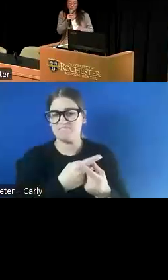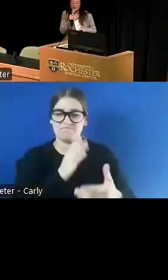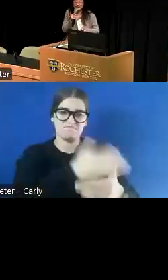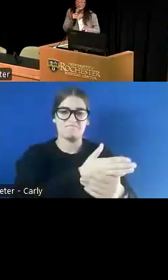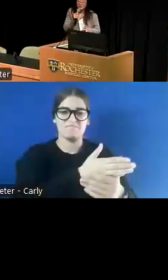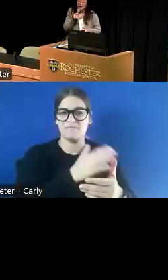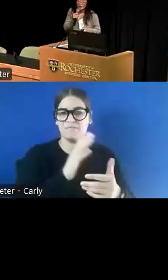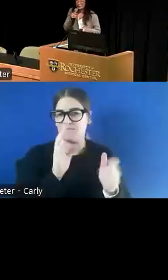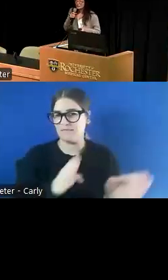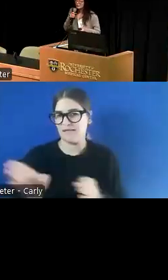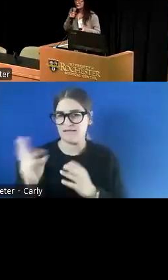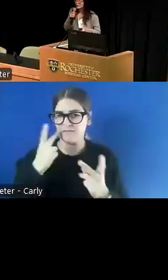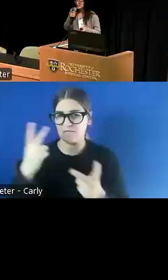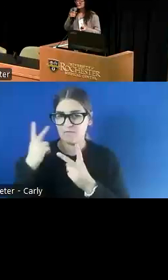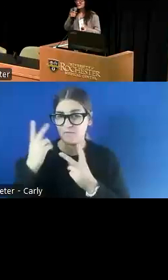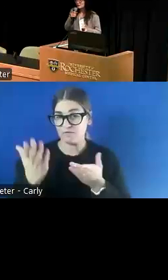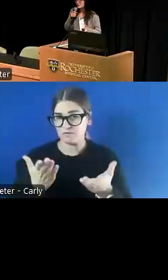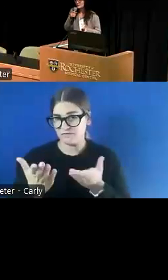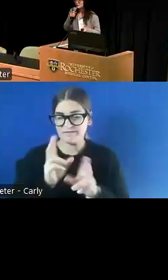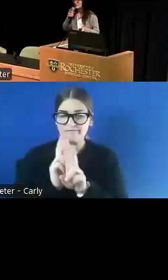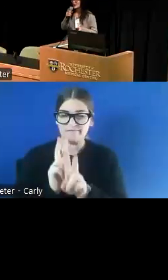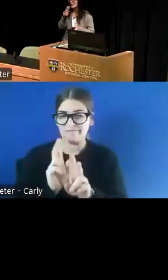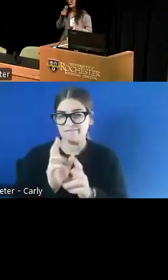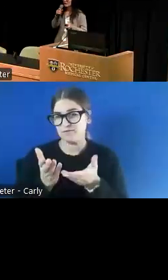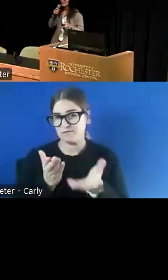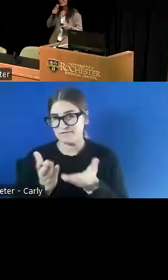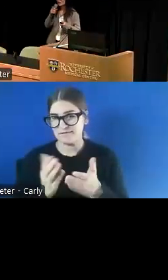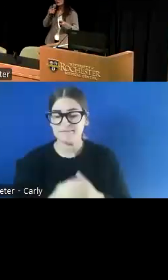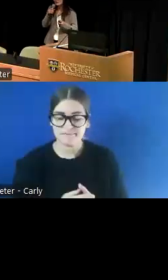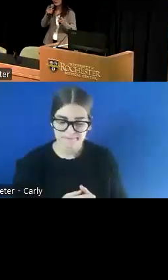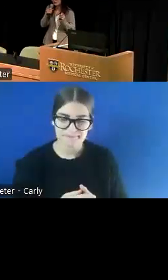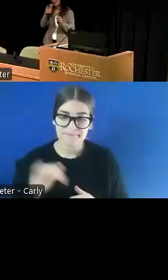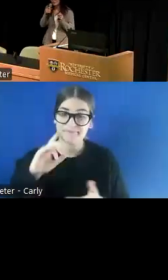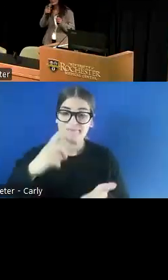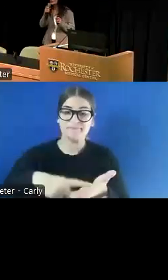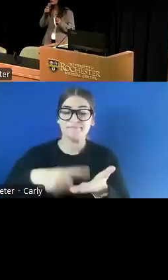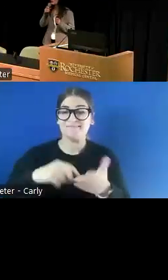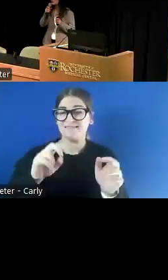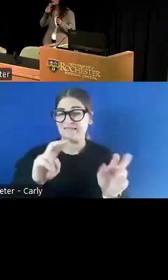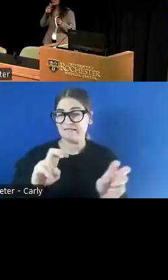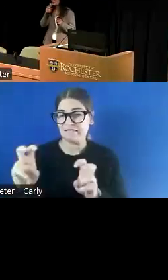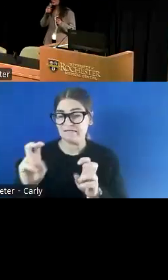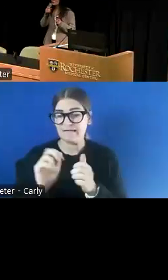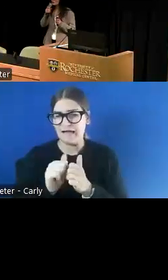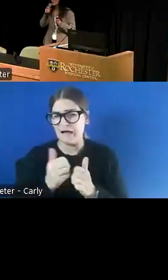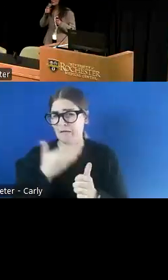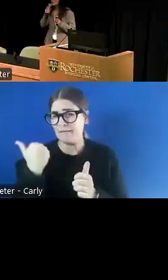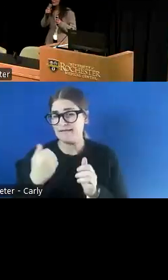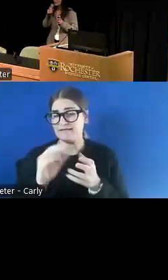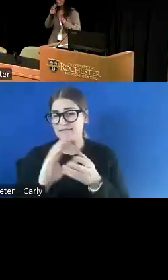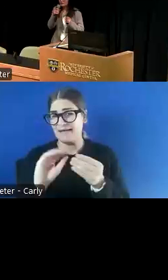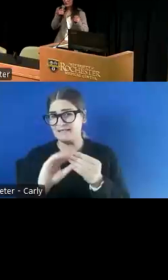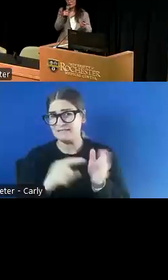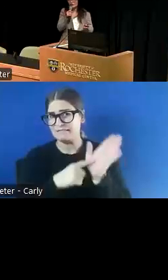memorial service. And they also talked about some difficulties on trying to find out the right messaging for the memorial service,